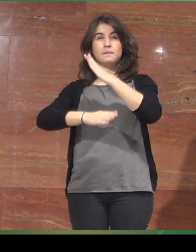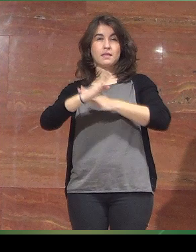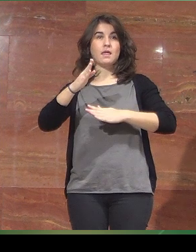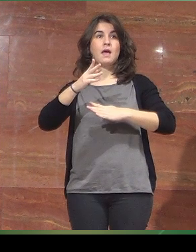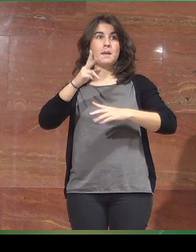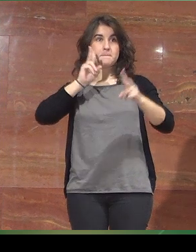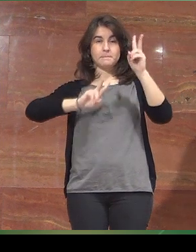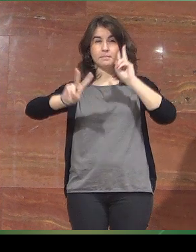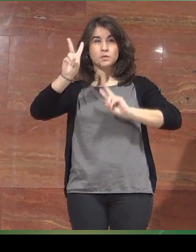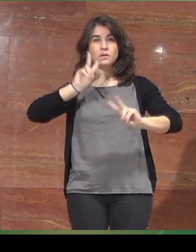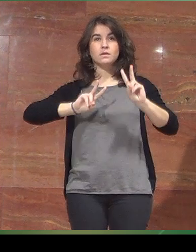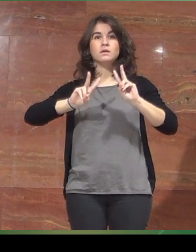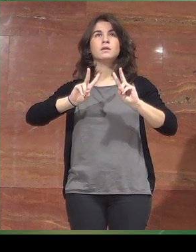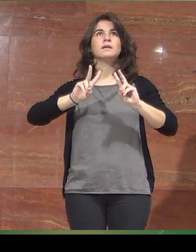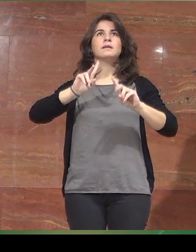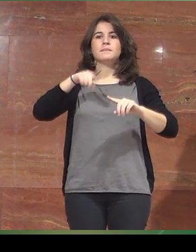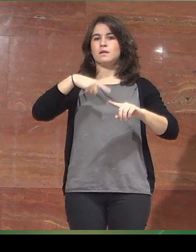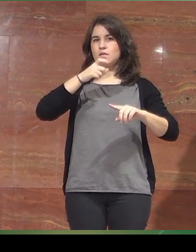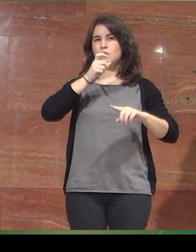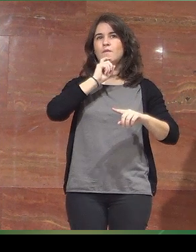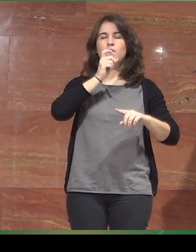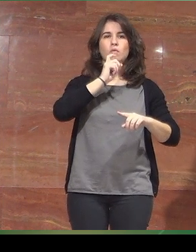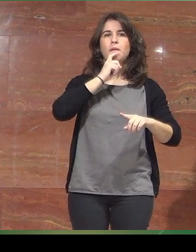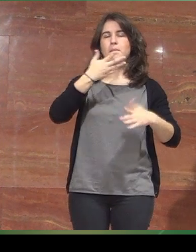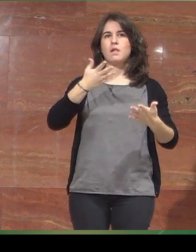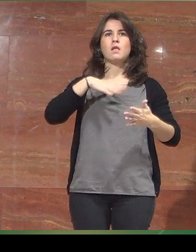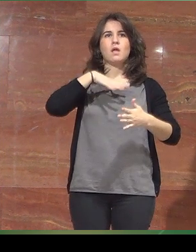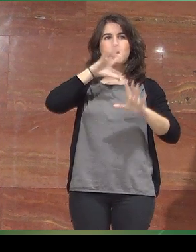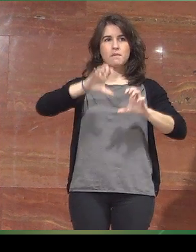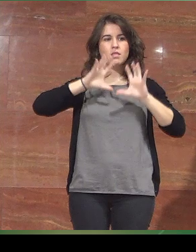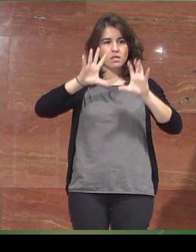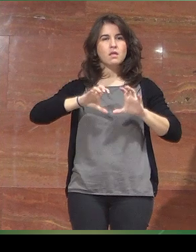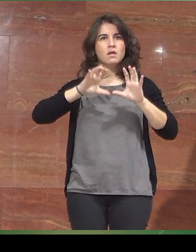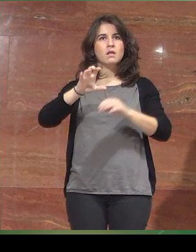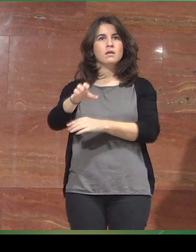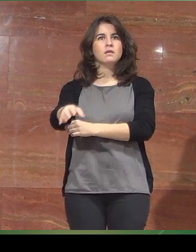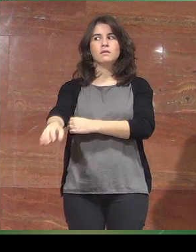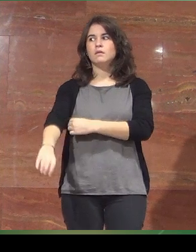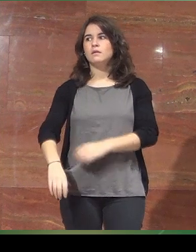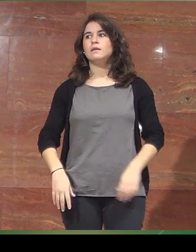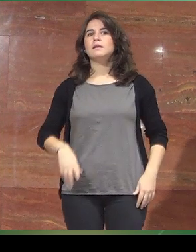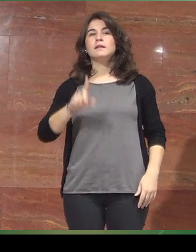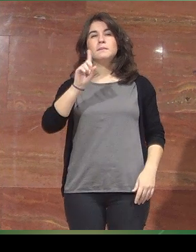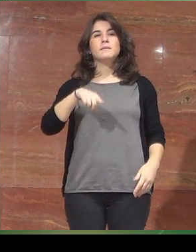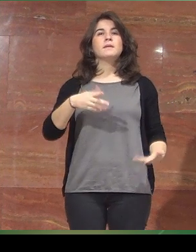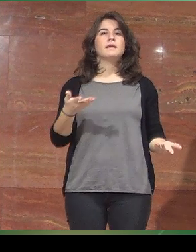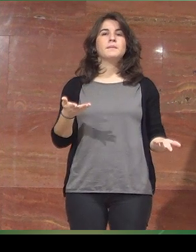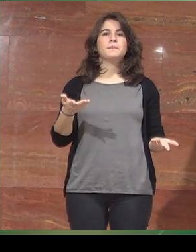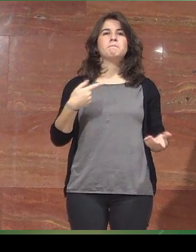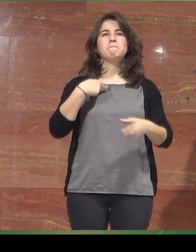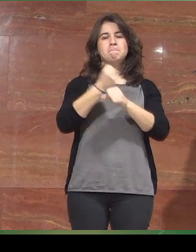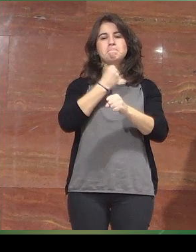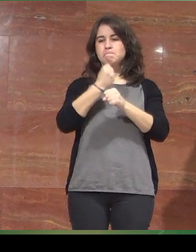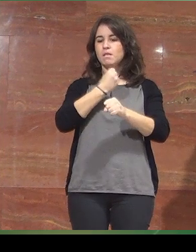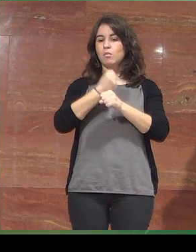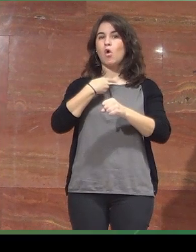with learning difficulties. And we also met with a number of access consultants so that we could